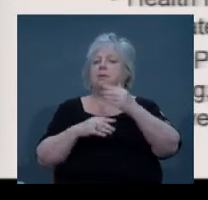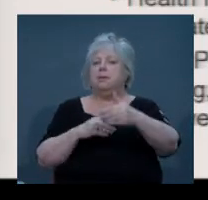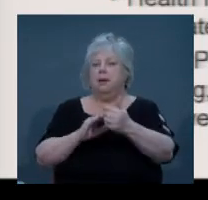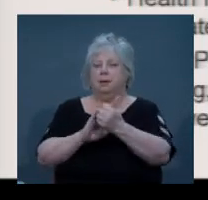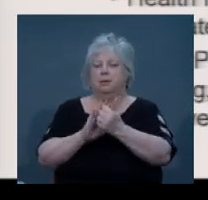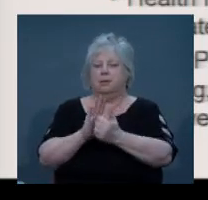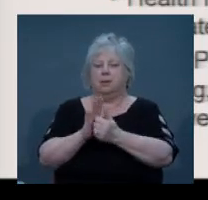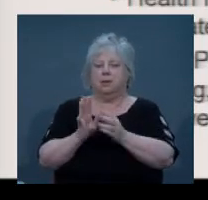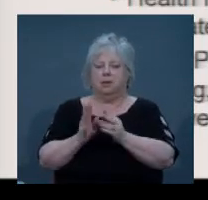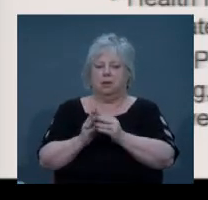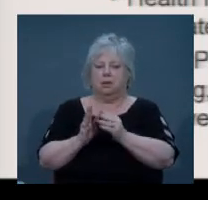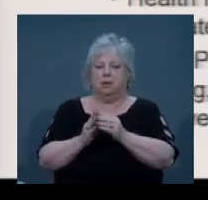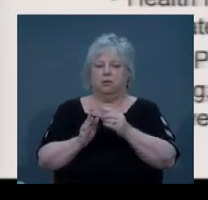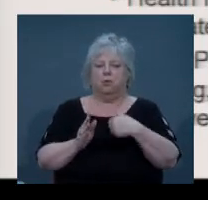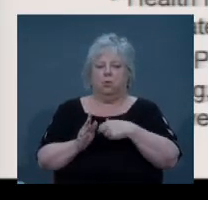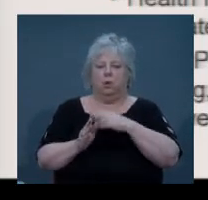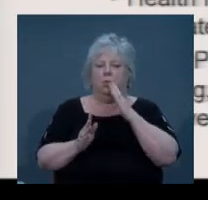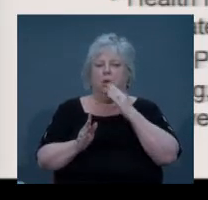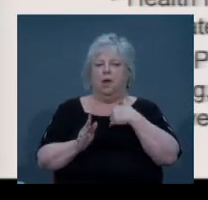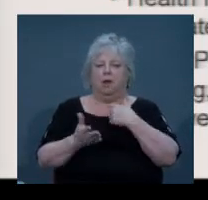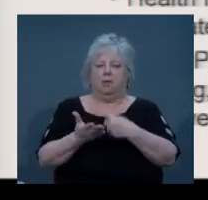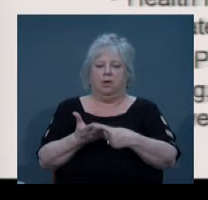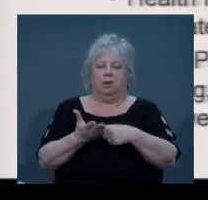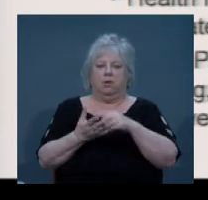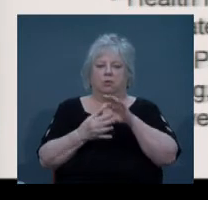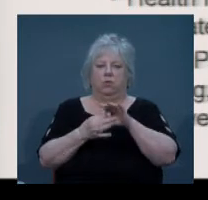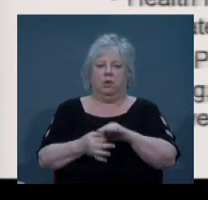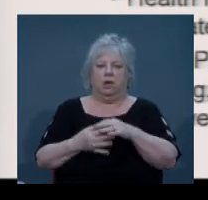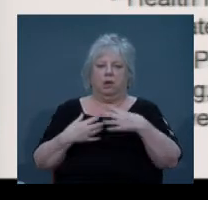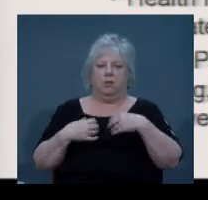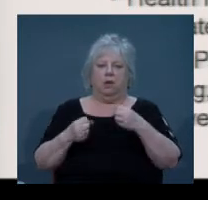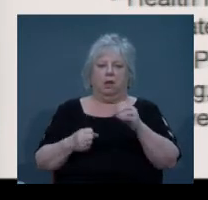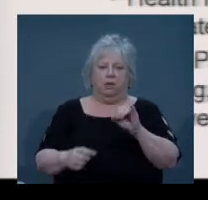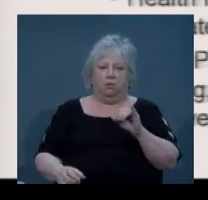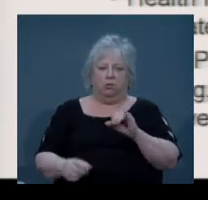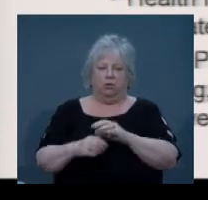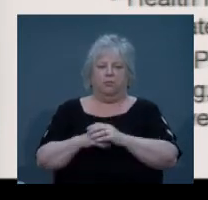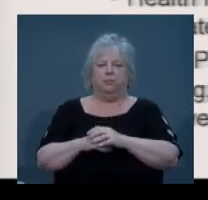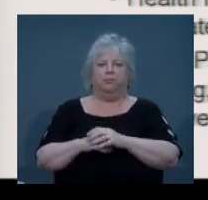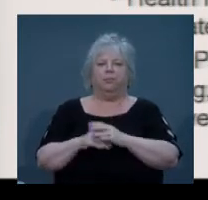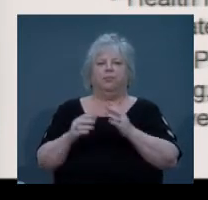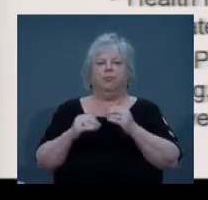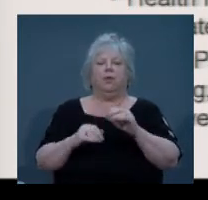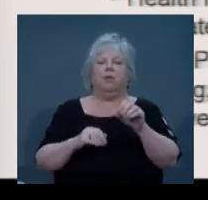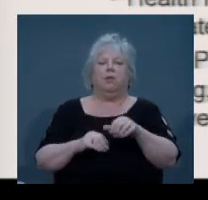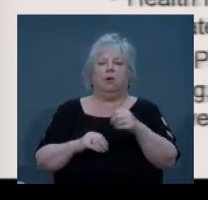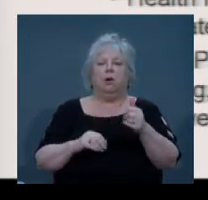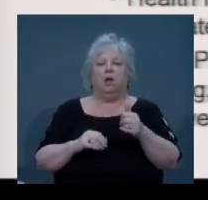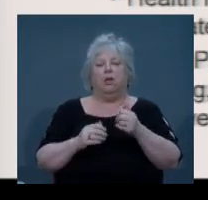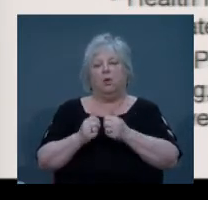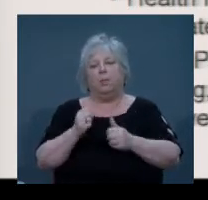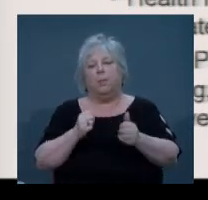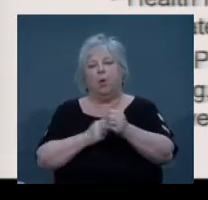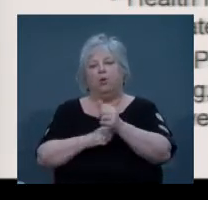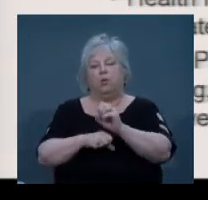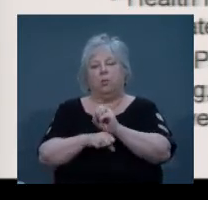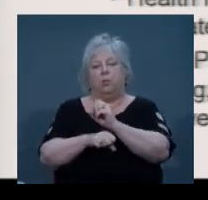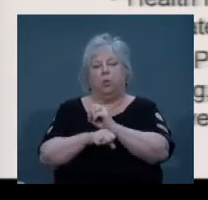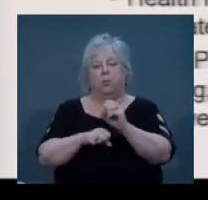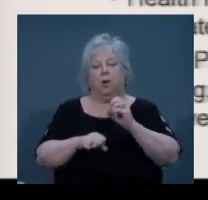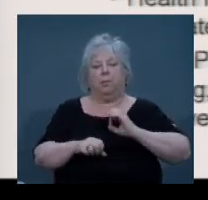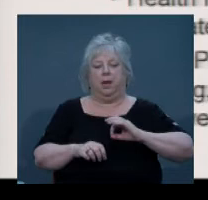agenda session, there will be a discussion regarding the health insurance. Our other post-employment benefit